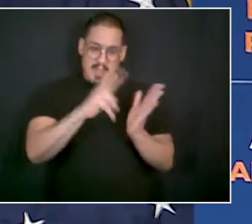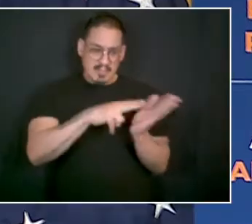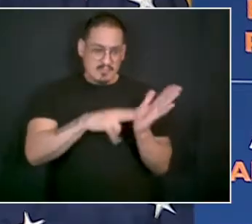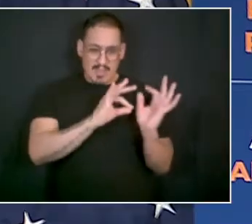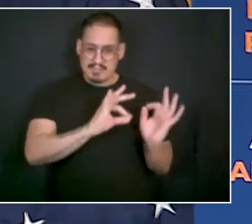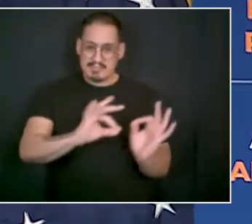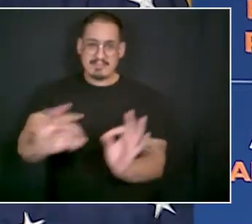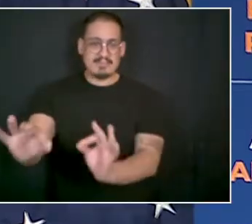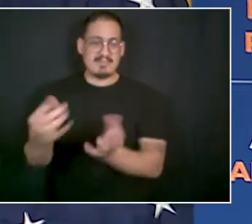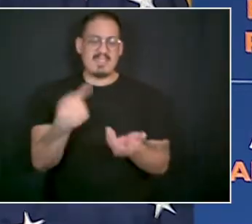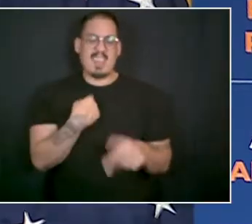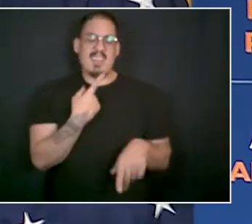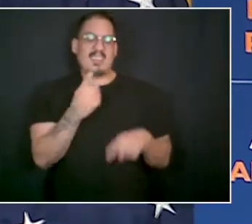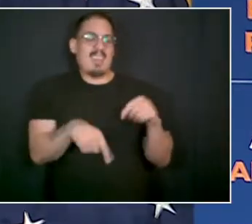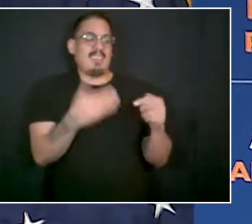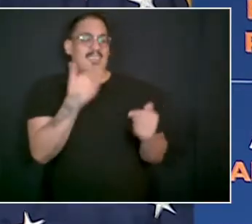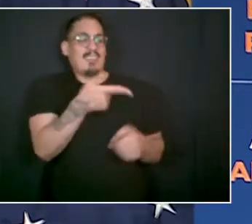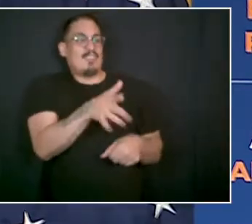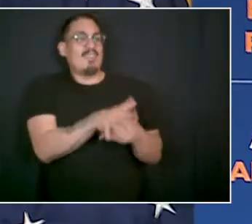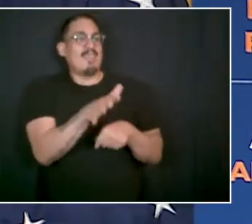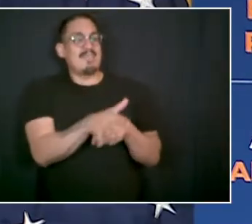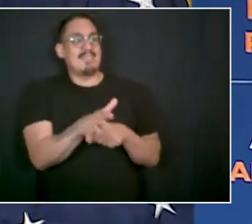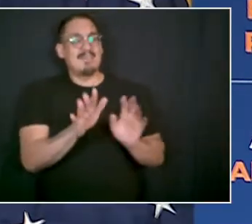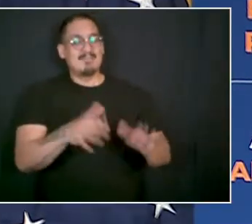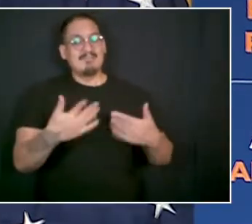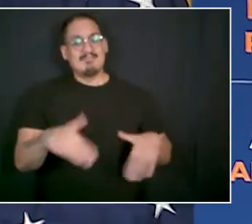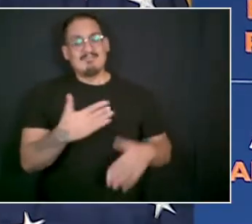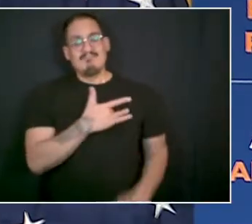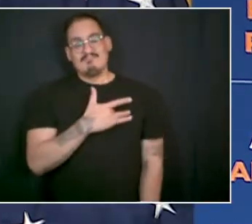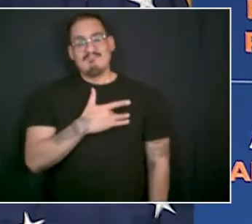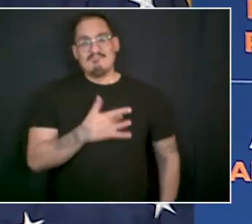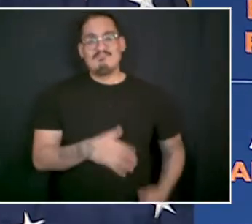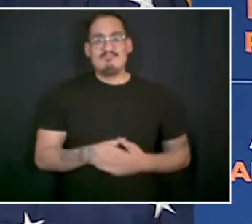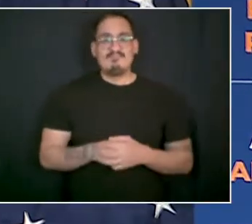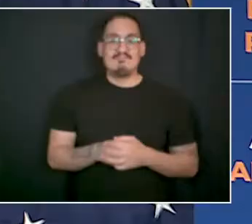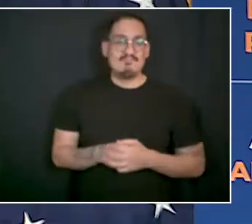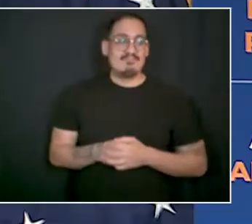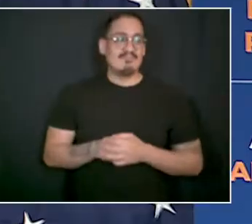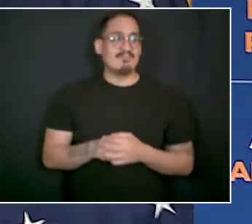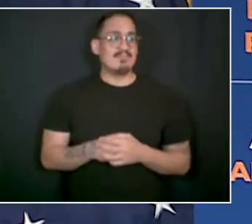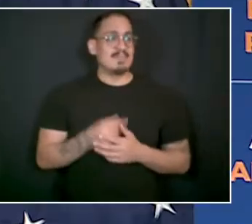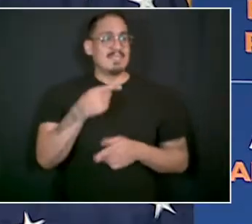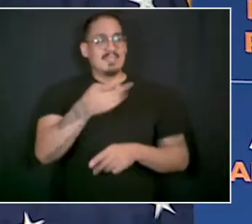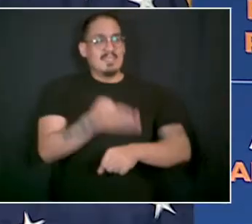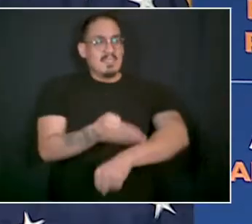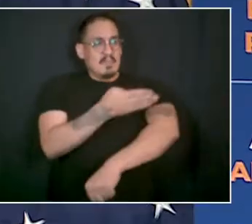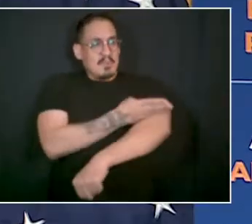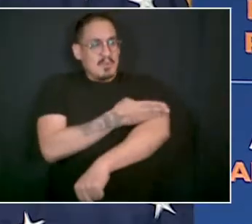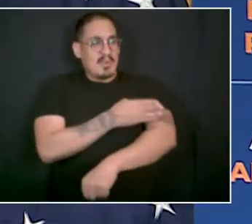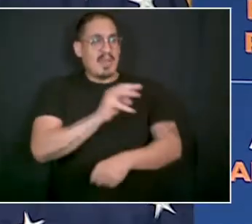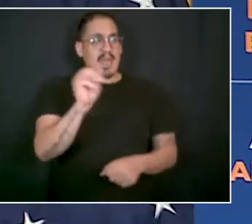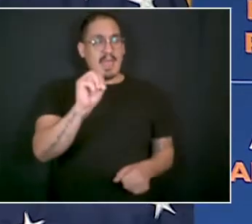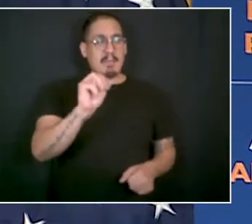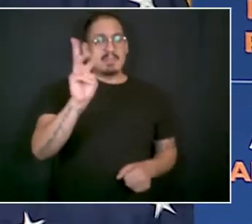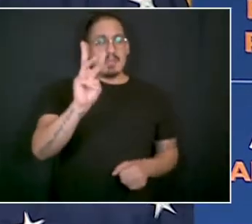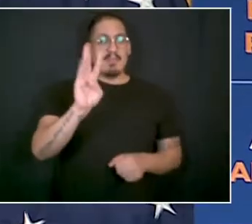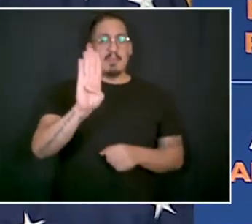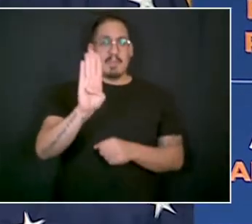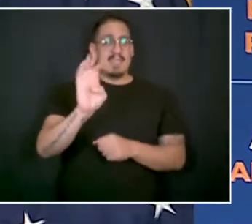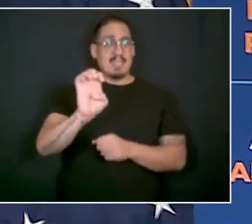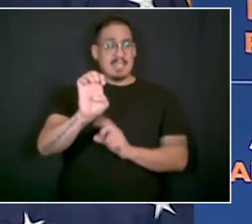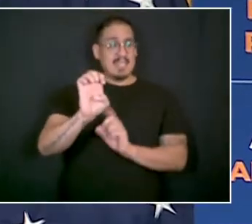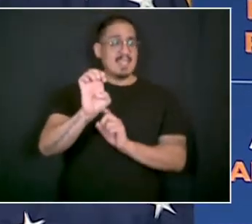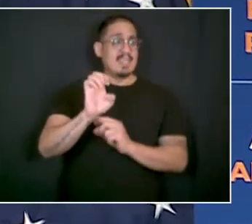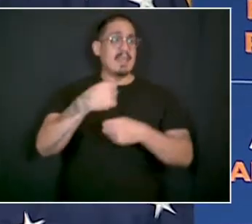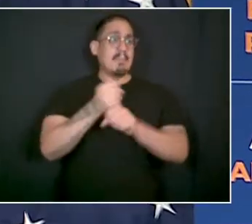thank Lisa enough. Her working with others, improve MWBEs, making sure contracts was fair. And it's just, it's time for people to